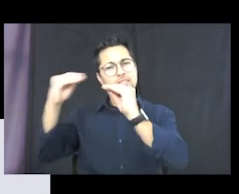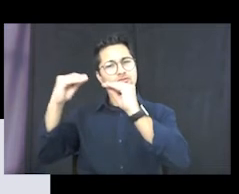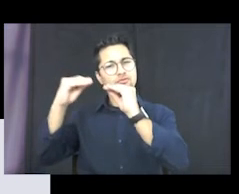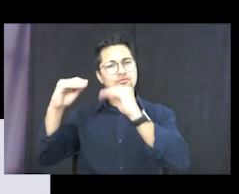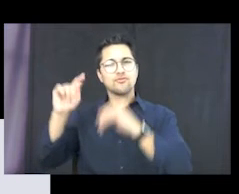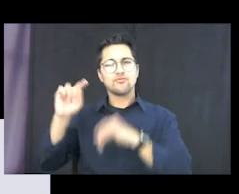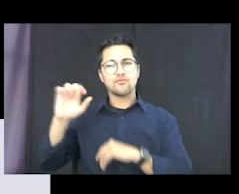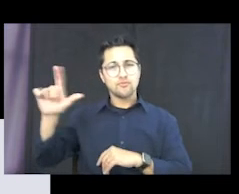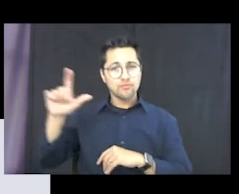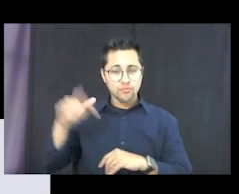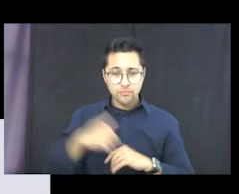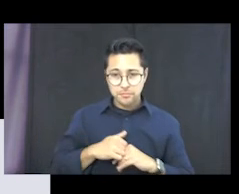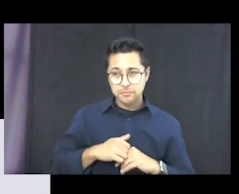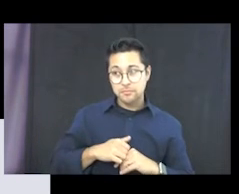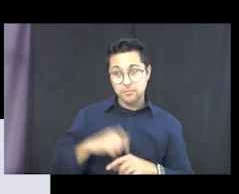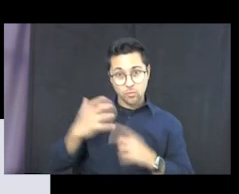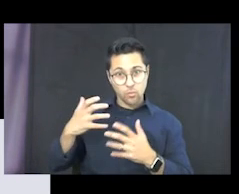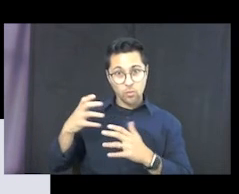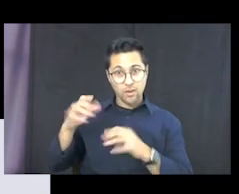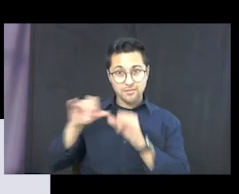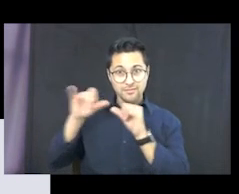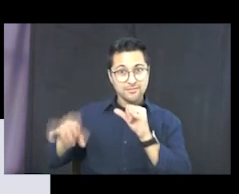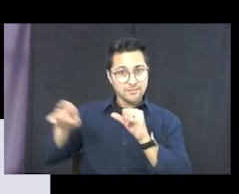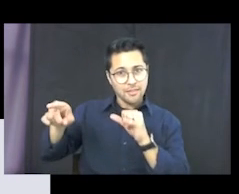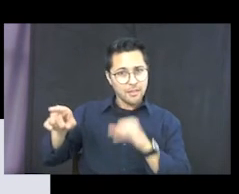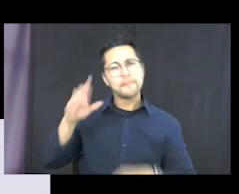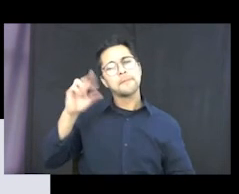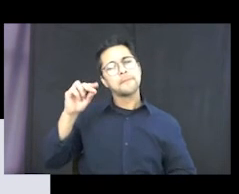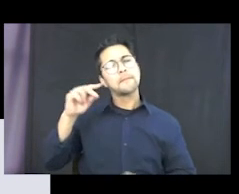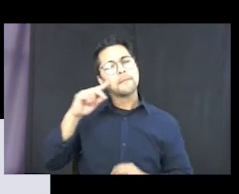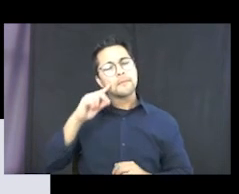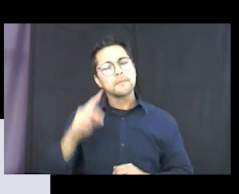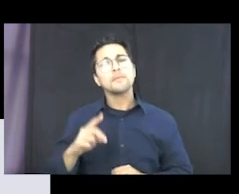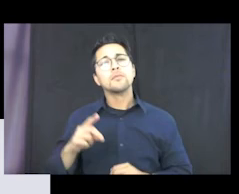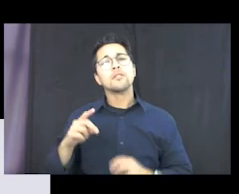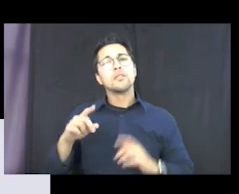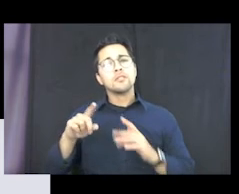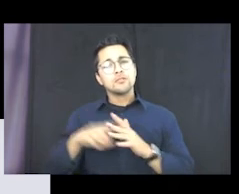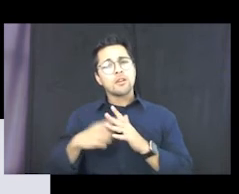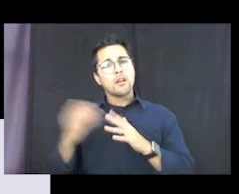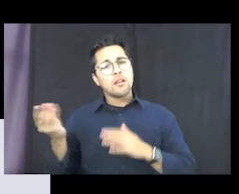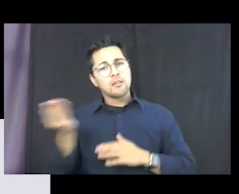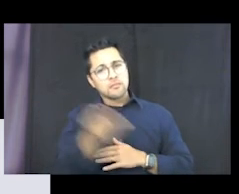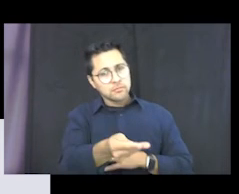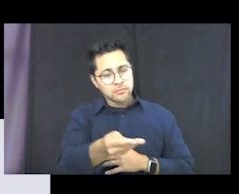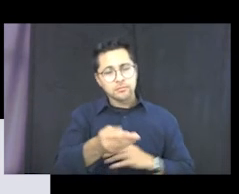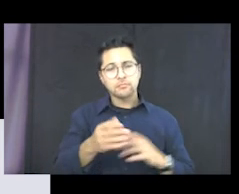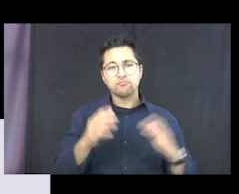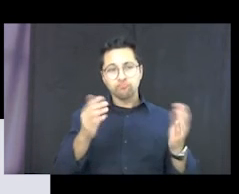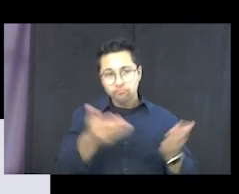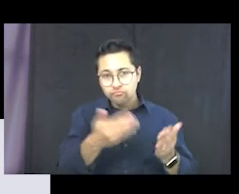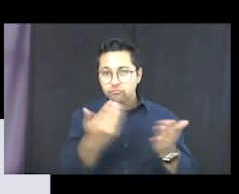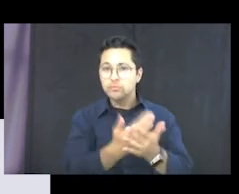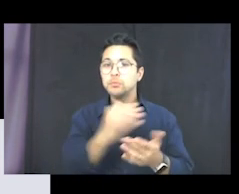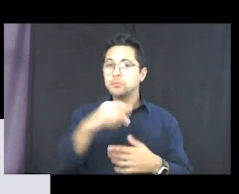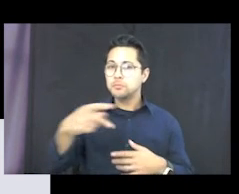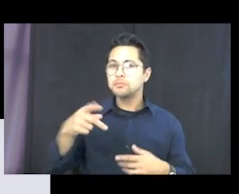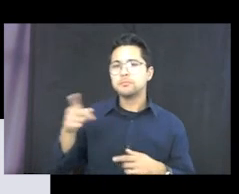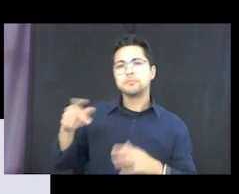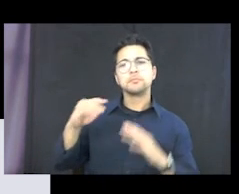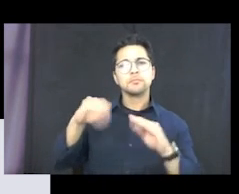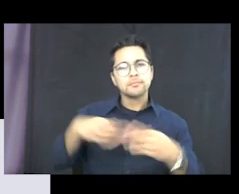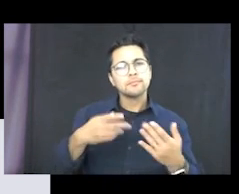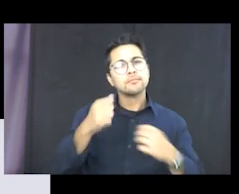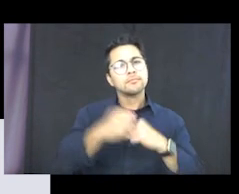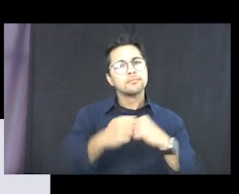want to be? No. But as we introduce that mobile device and introduce new apps, it provides a structure